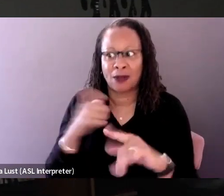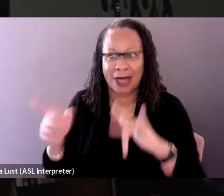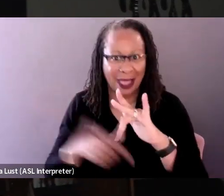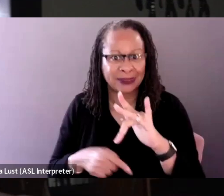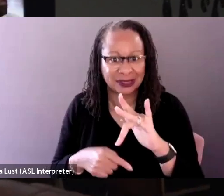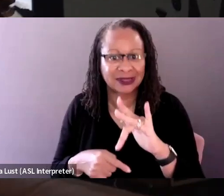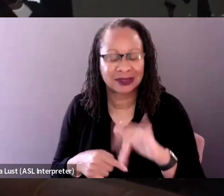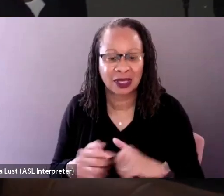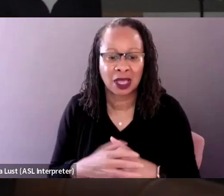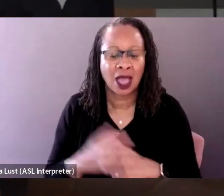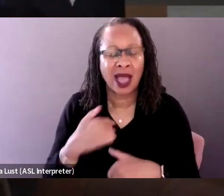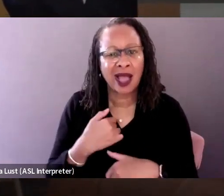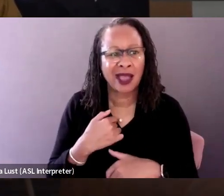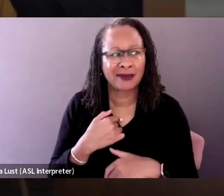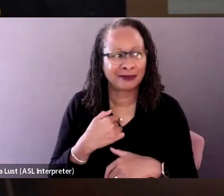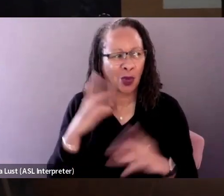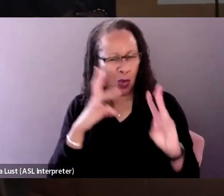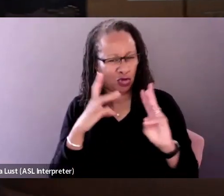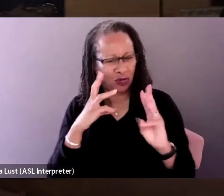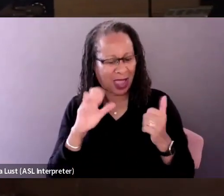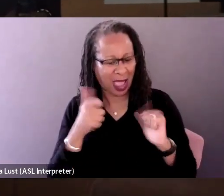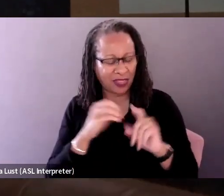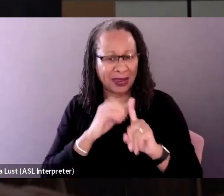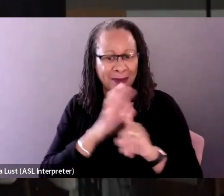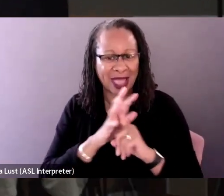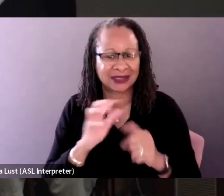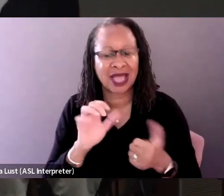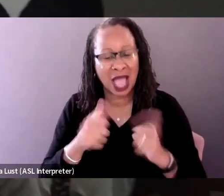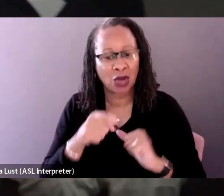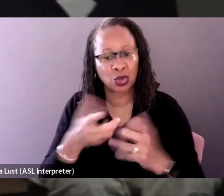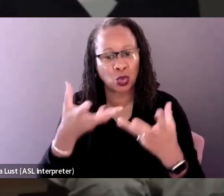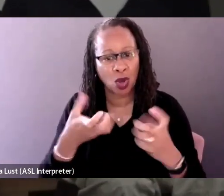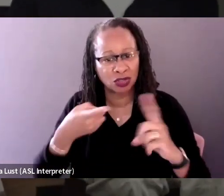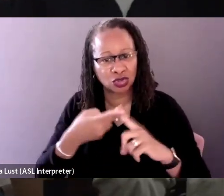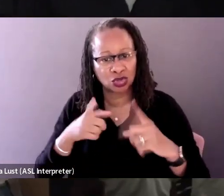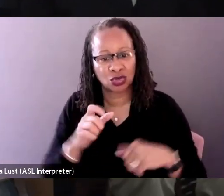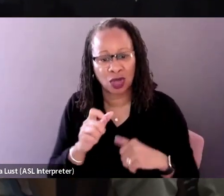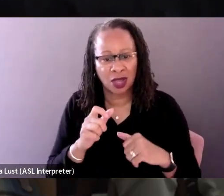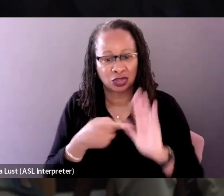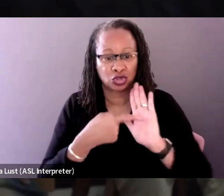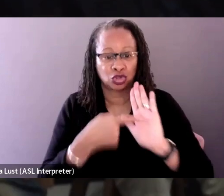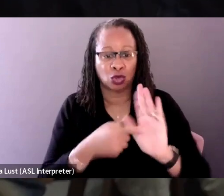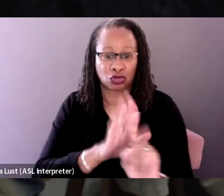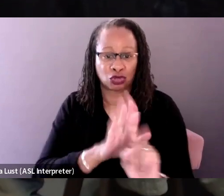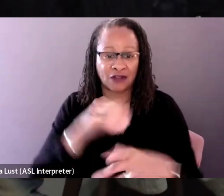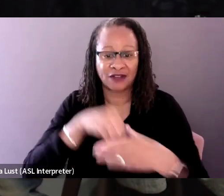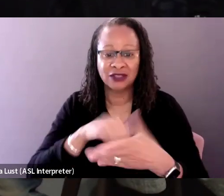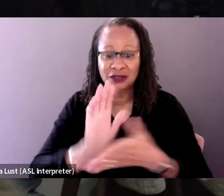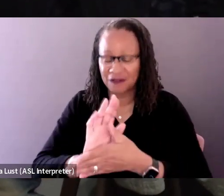I'm wondering how that impacted how you wanted to portray yourself in the film, and if you feel